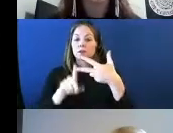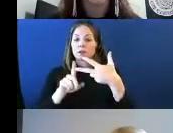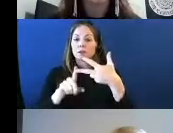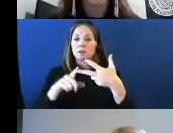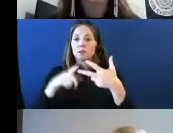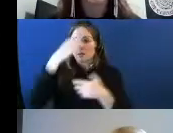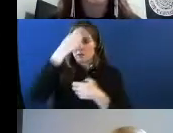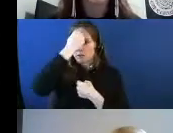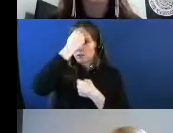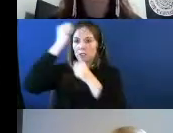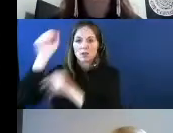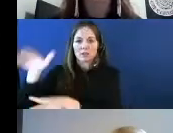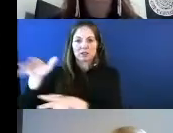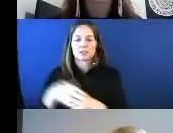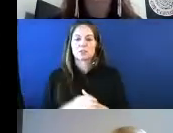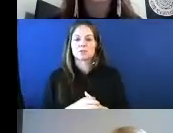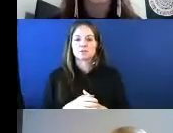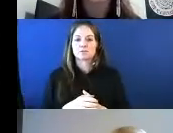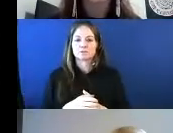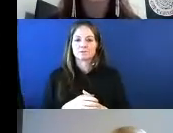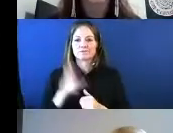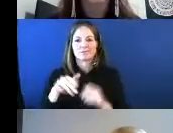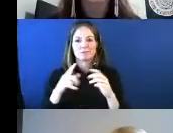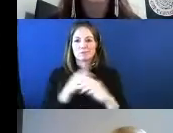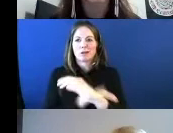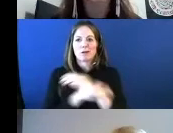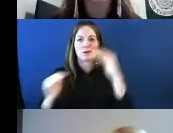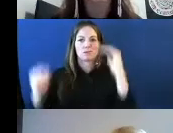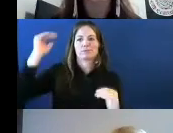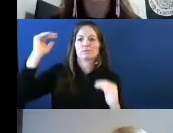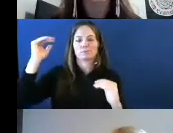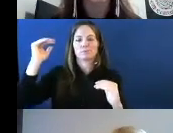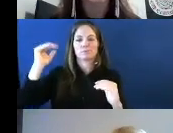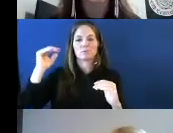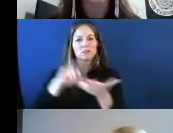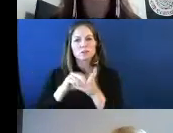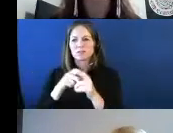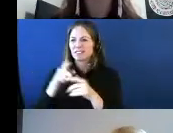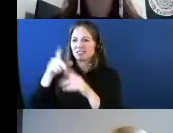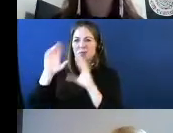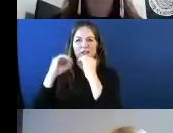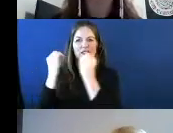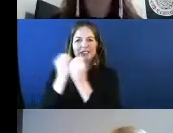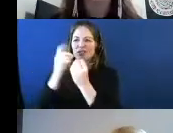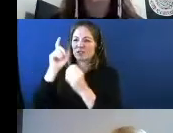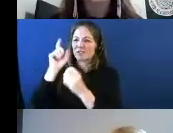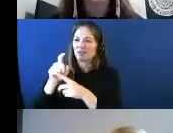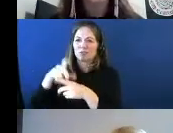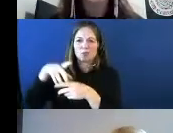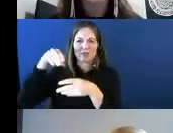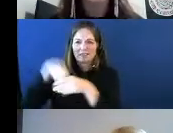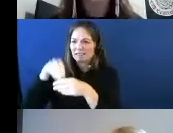representative of that empower state. And so that's really requiring organizations to be fundamentally transformed, empowering